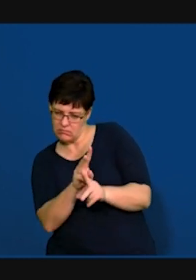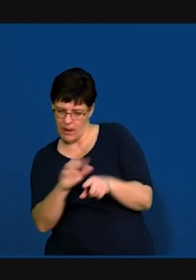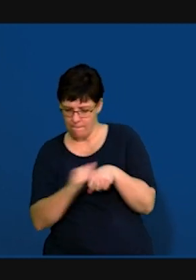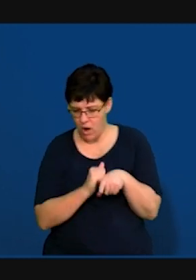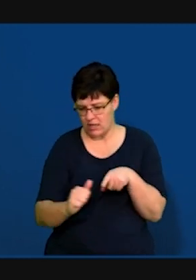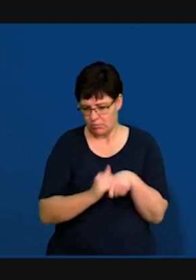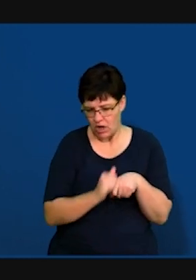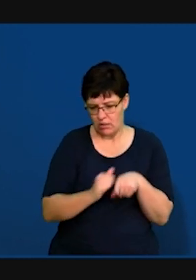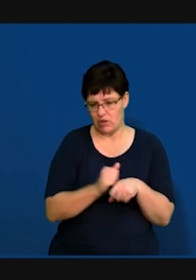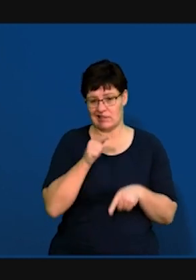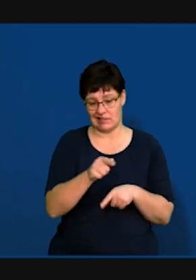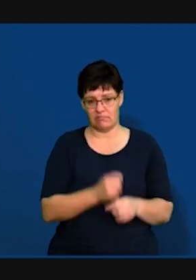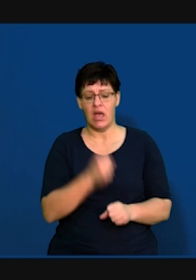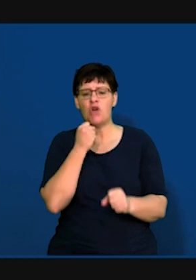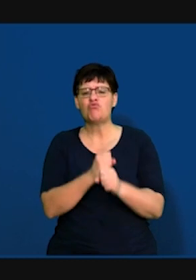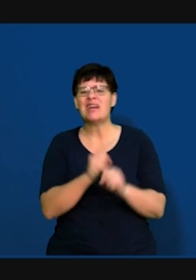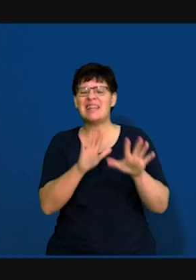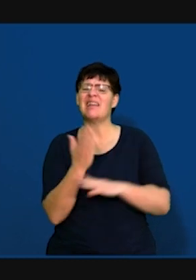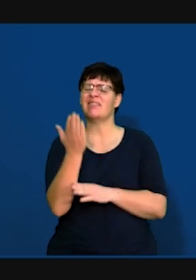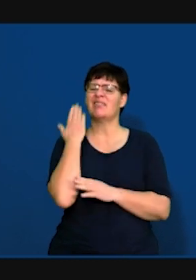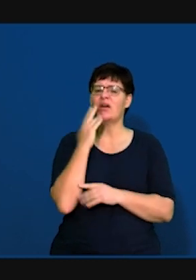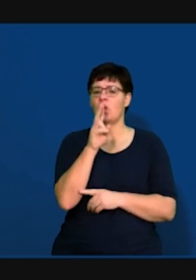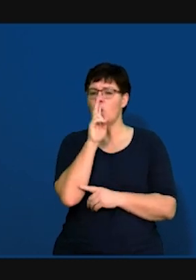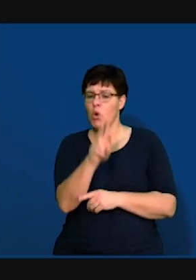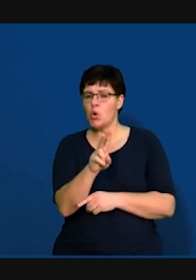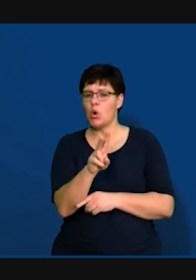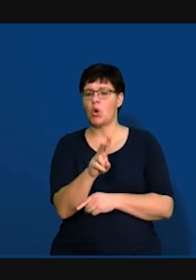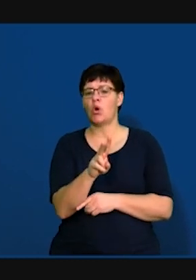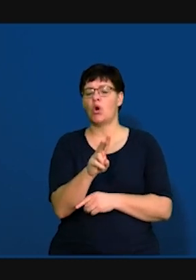also in grade 10, we looked at electric field patterns,